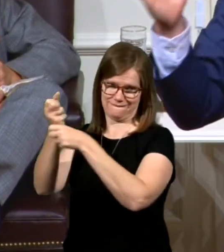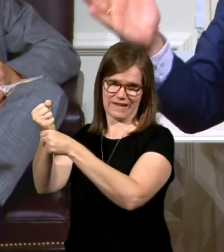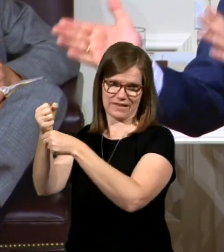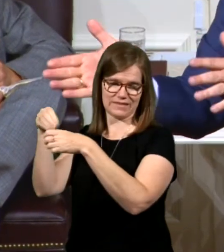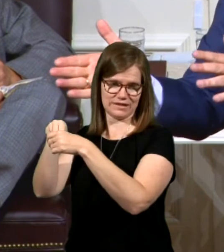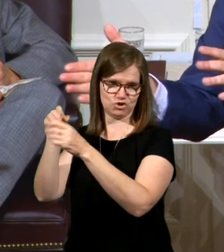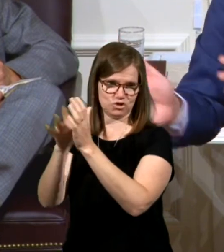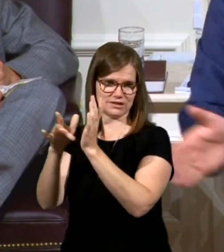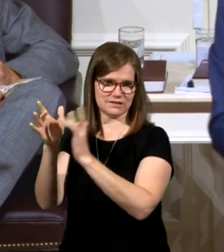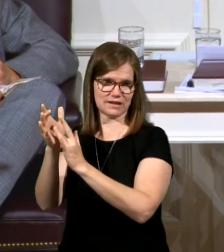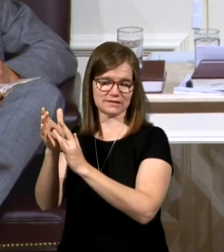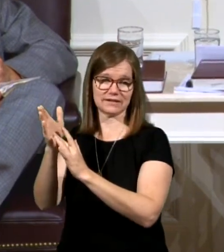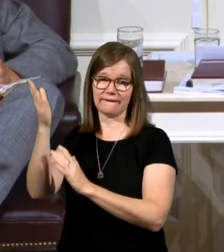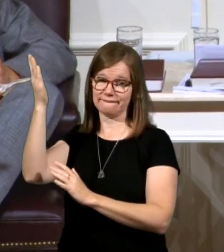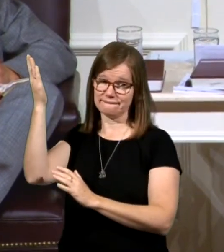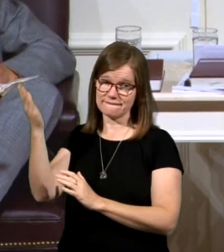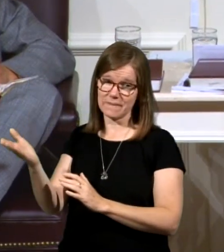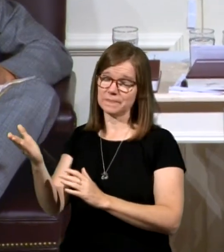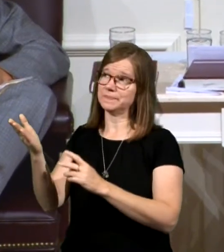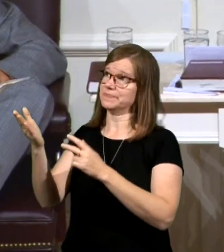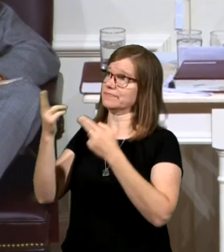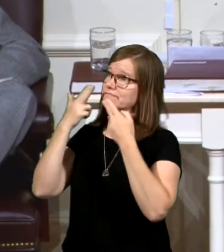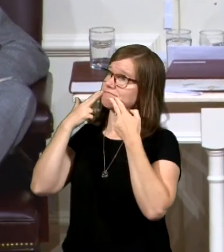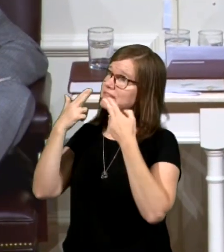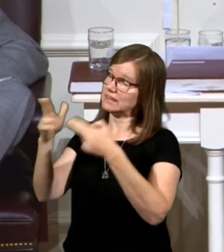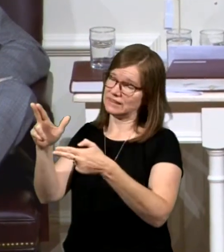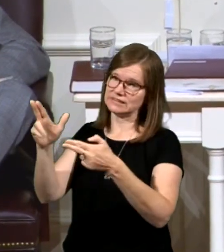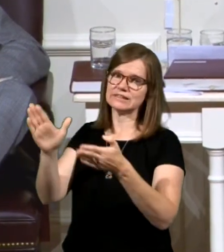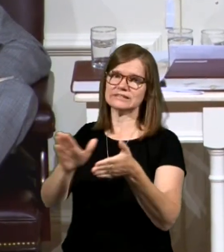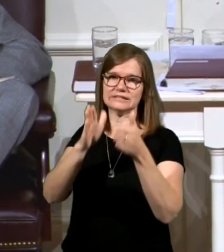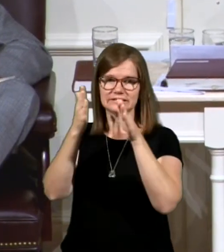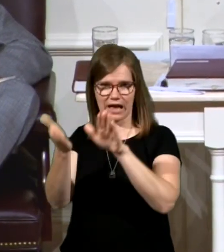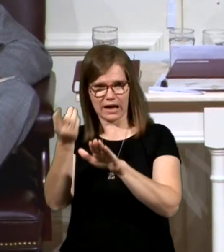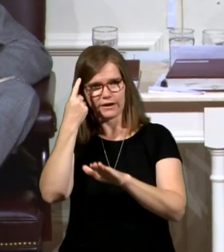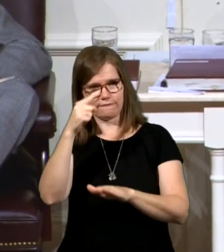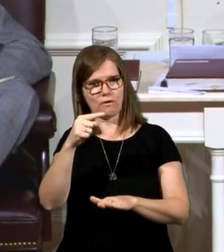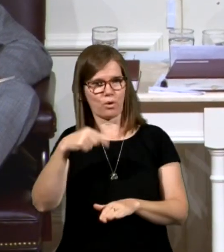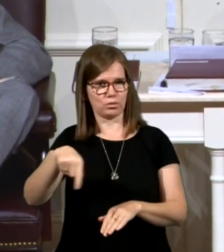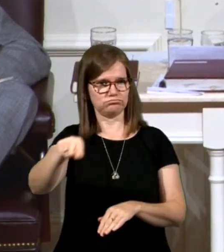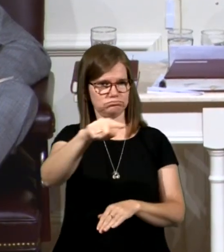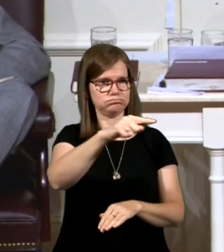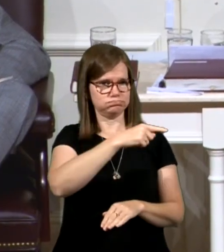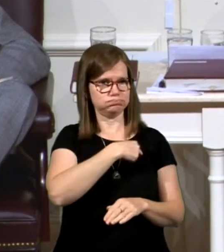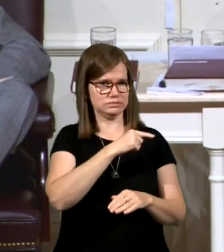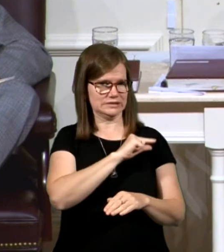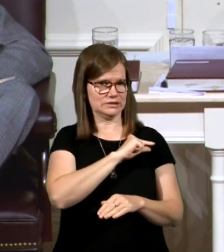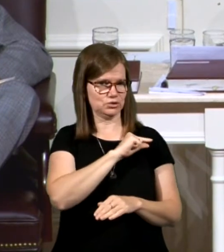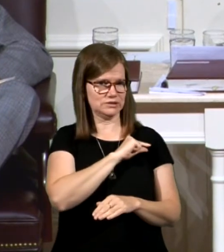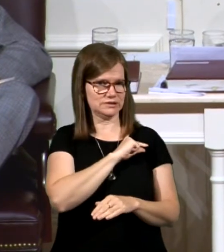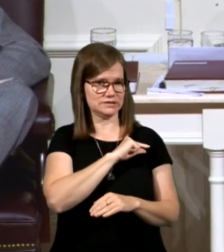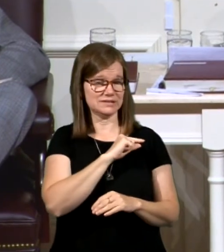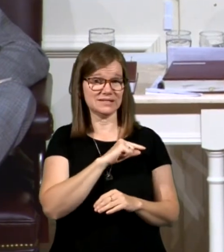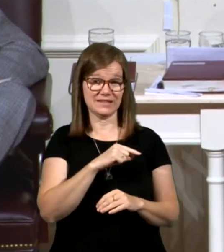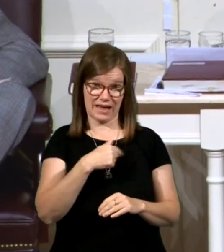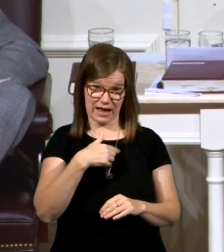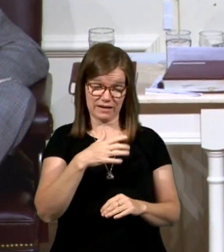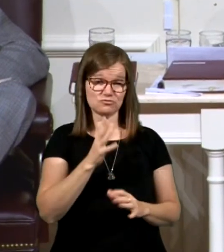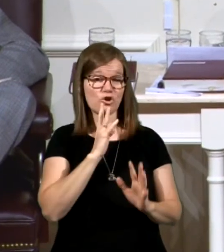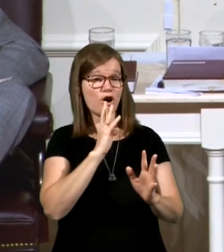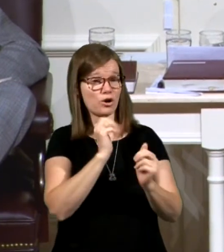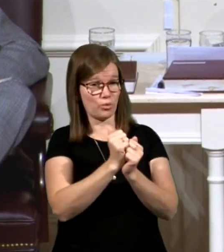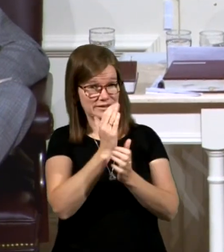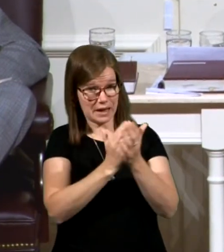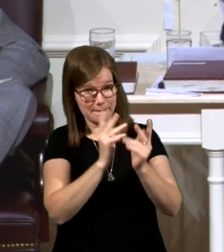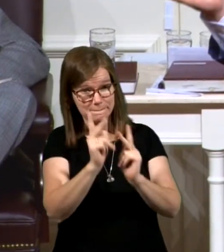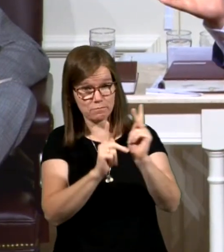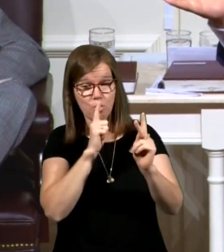He, the innocent, died for you and I, the guilty. Every once in I find people that they want to earn their way. And if you